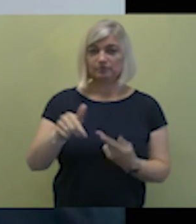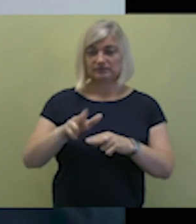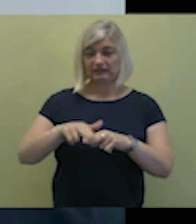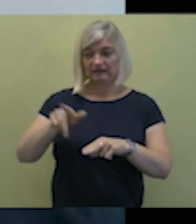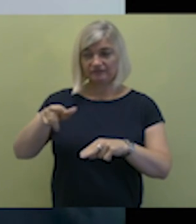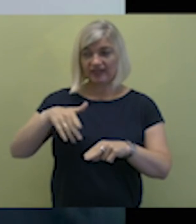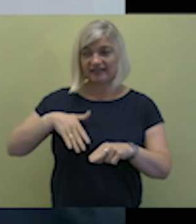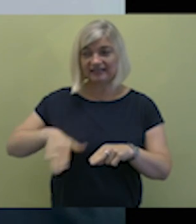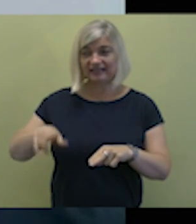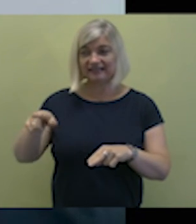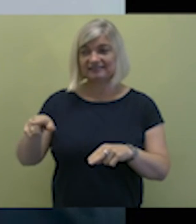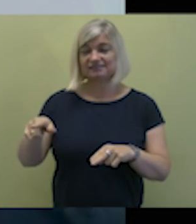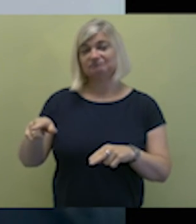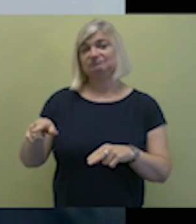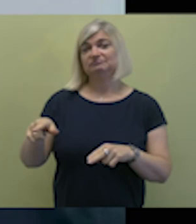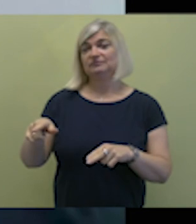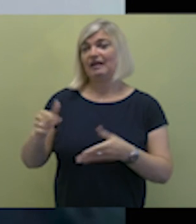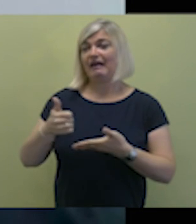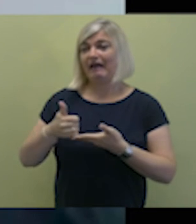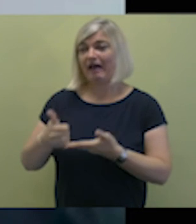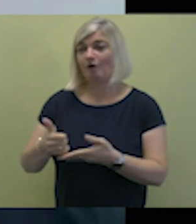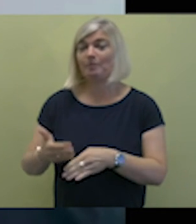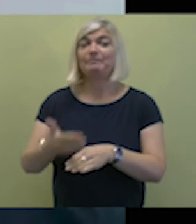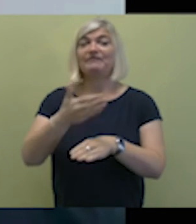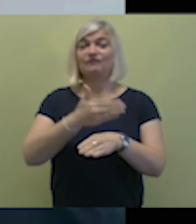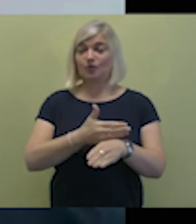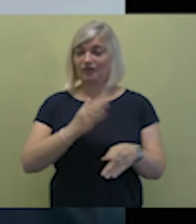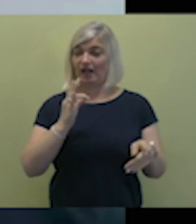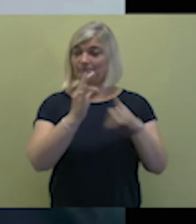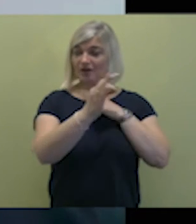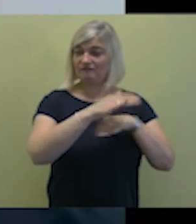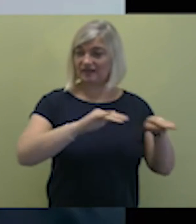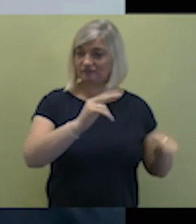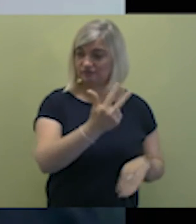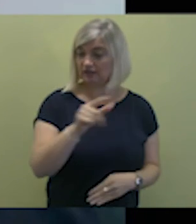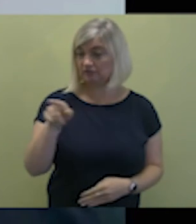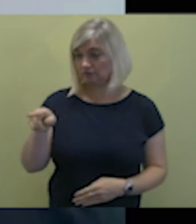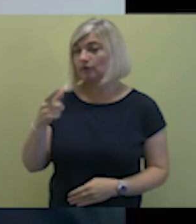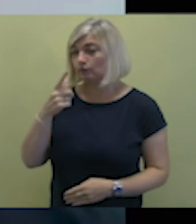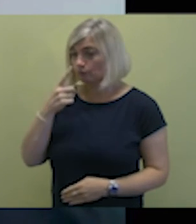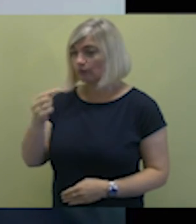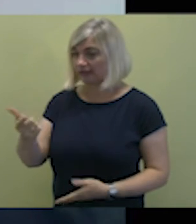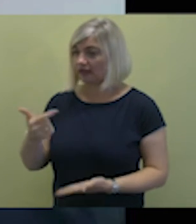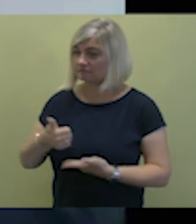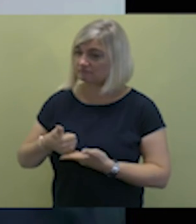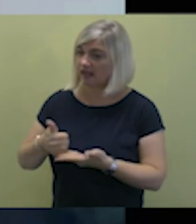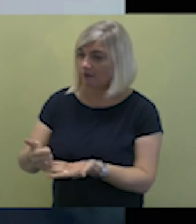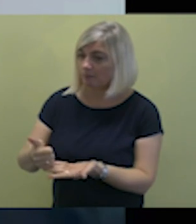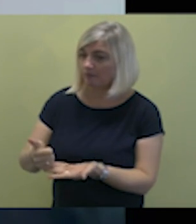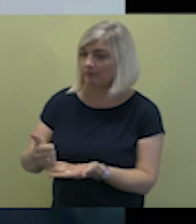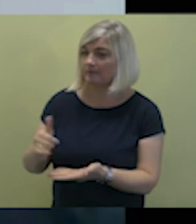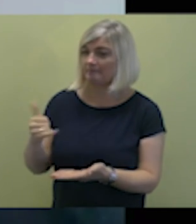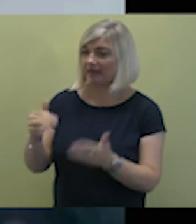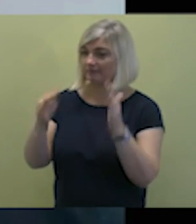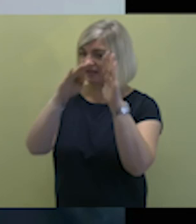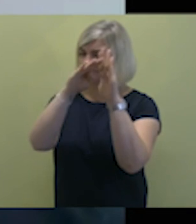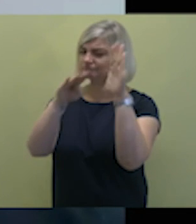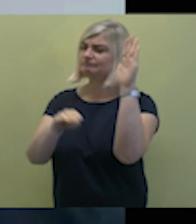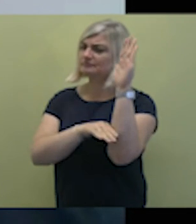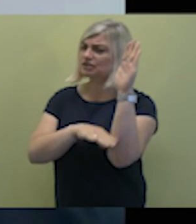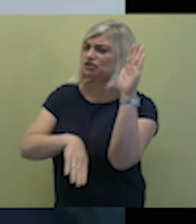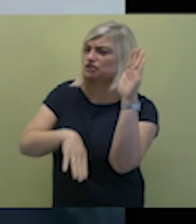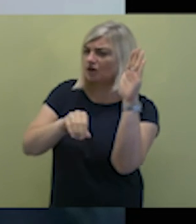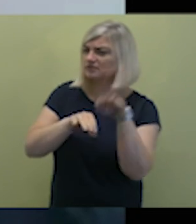But if they need to do something before moving on to level 3, then again, like I said, they can come and speak to us. We can look at options, maybe level